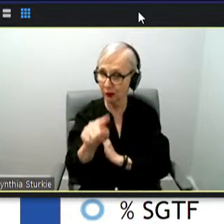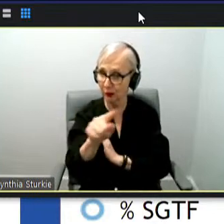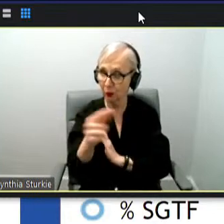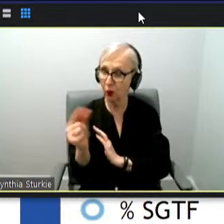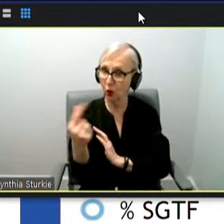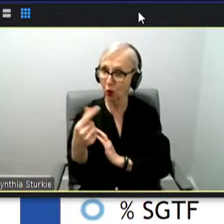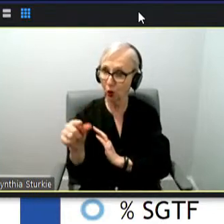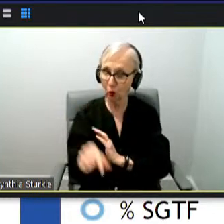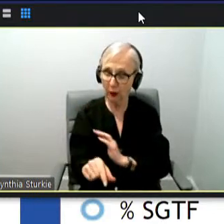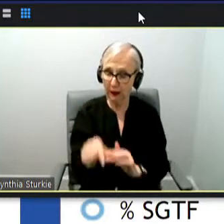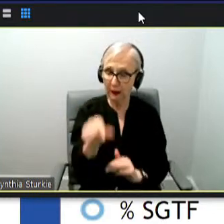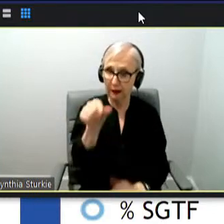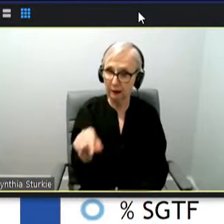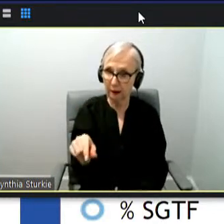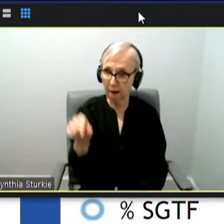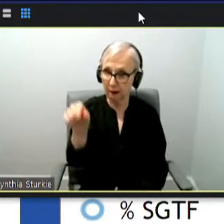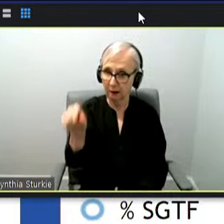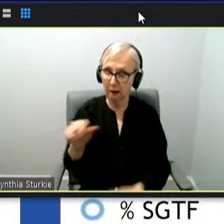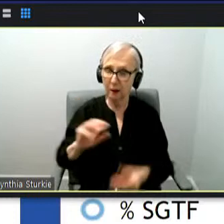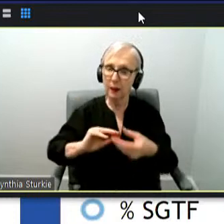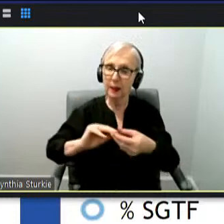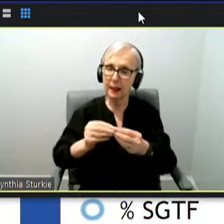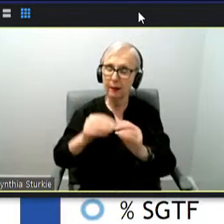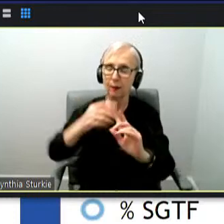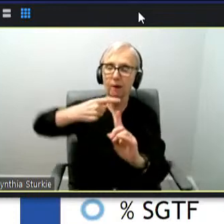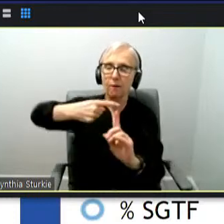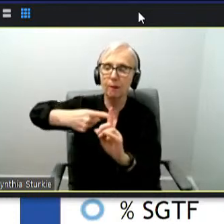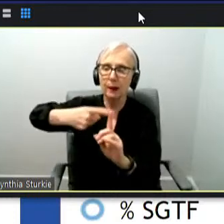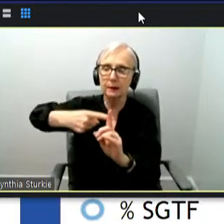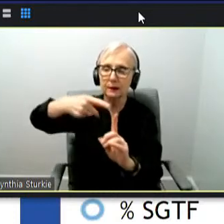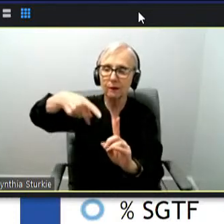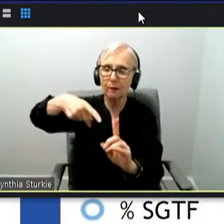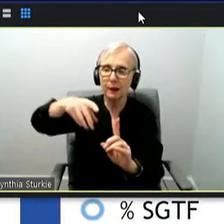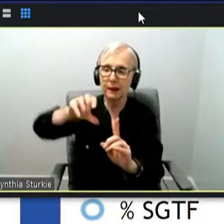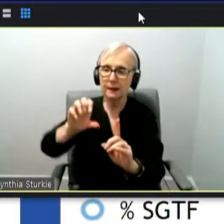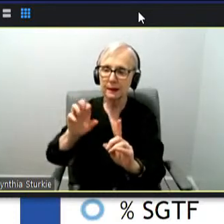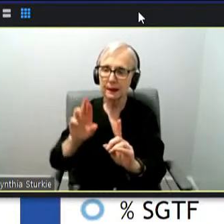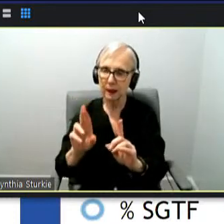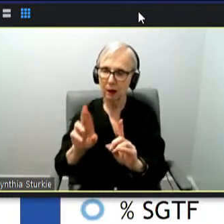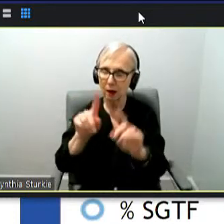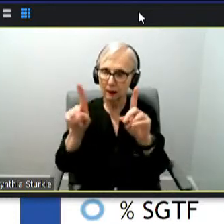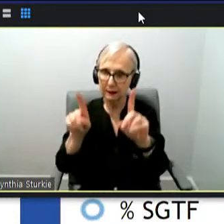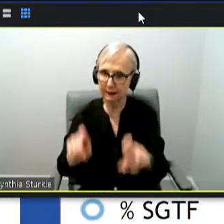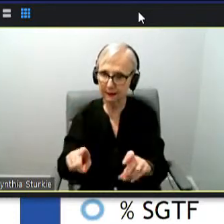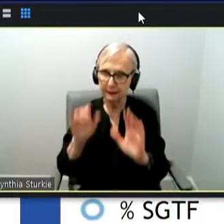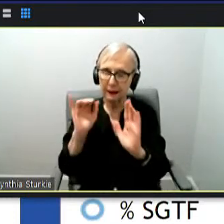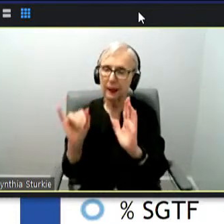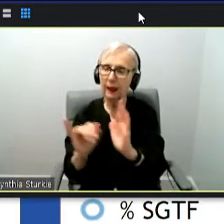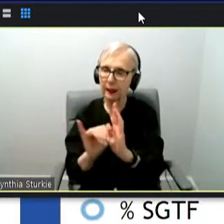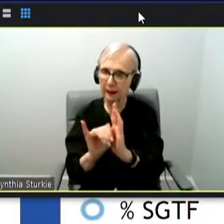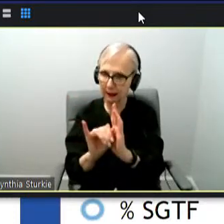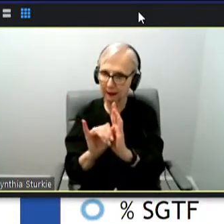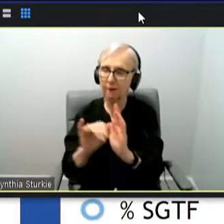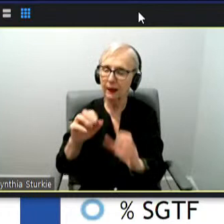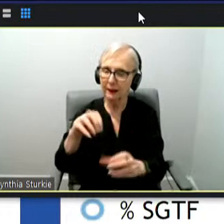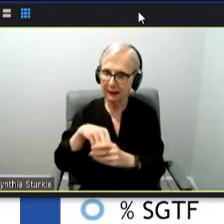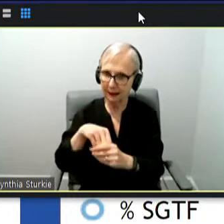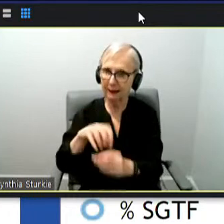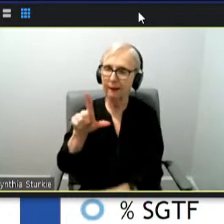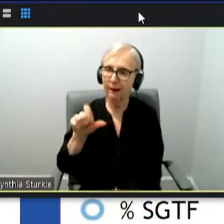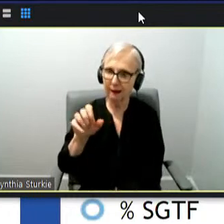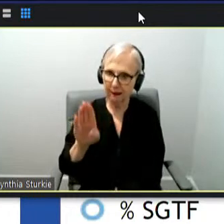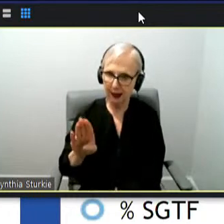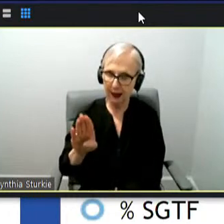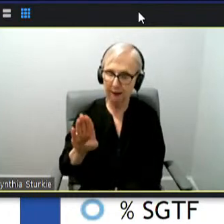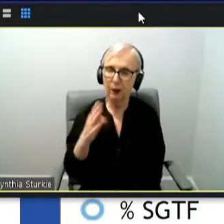vertical bars, is the number of positive PCR tests that have been identified in our laboratory. And then